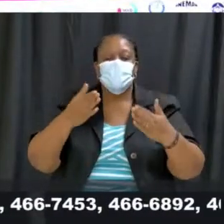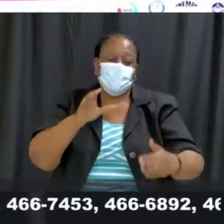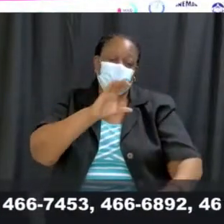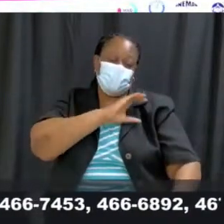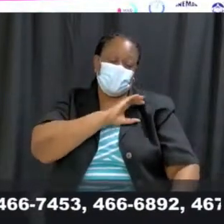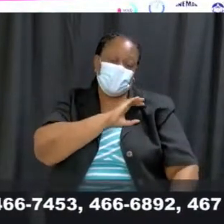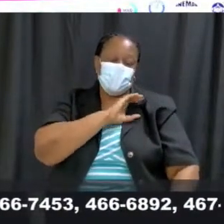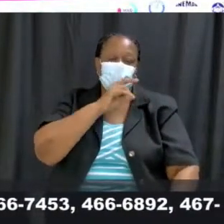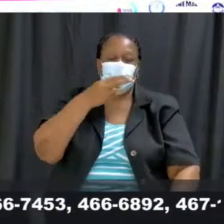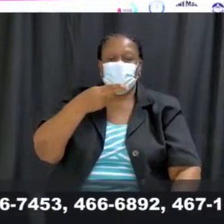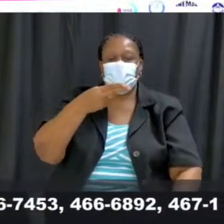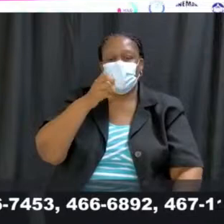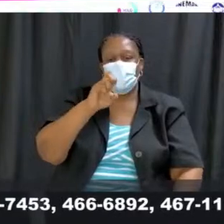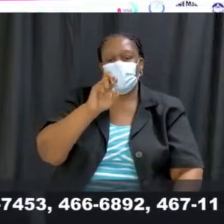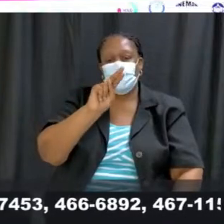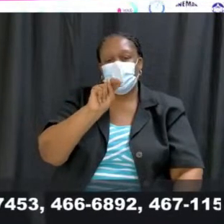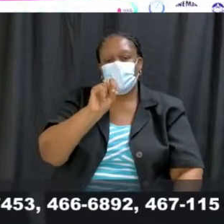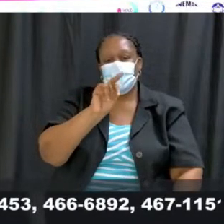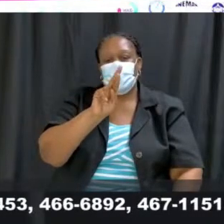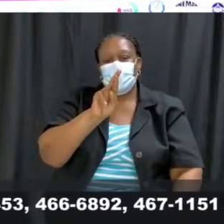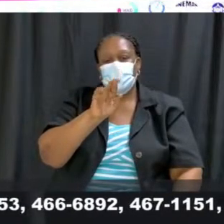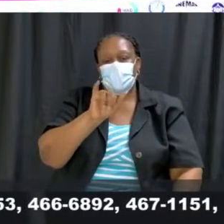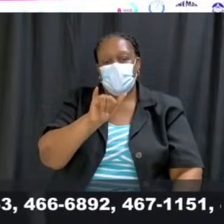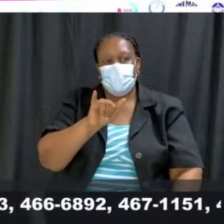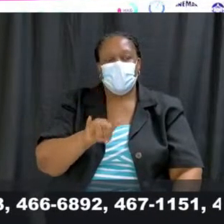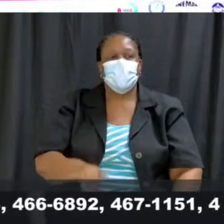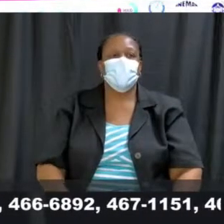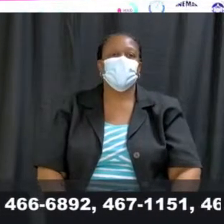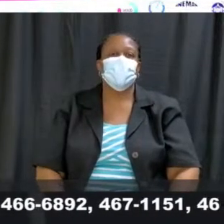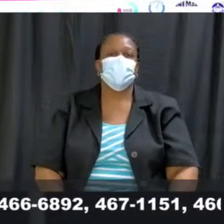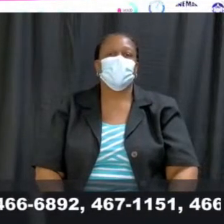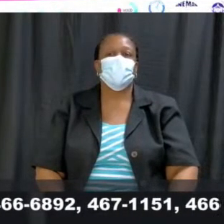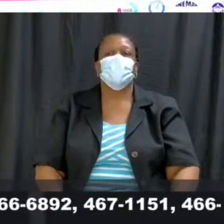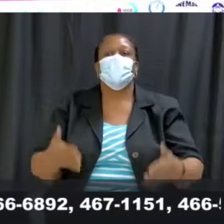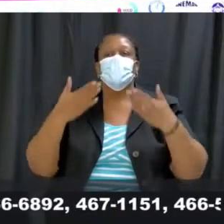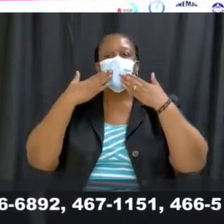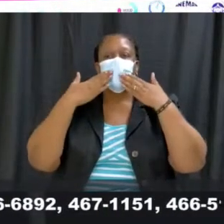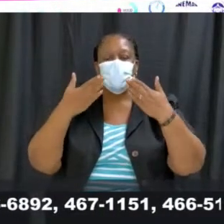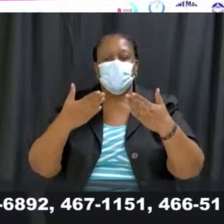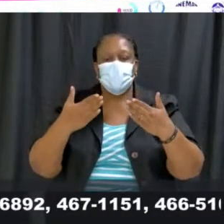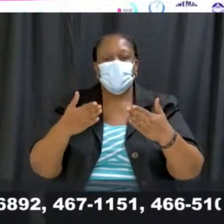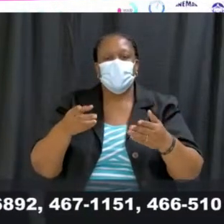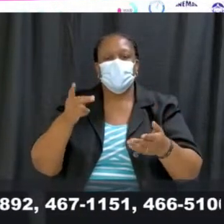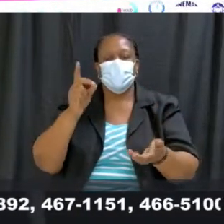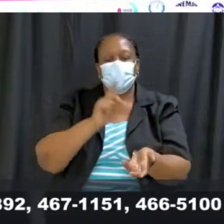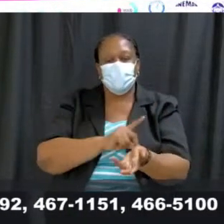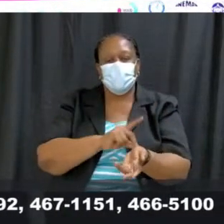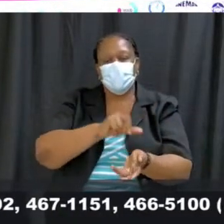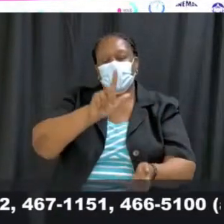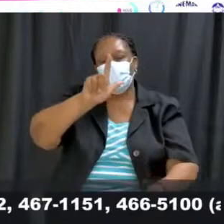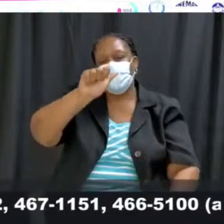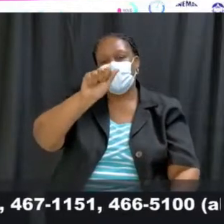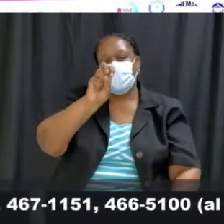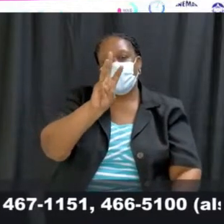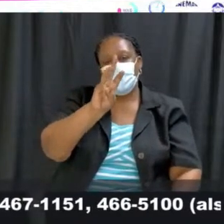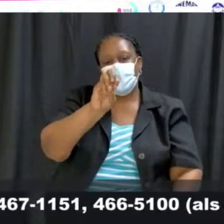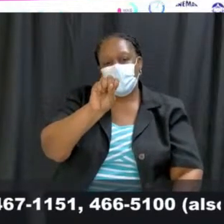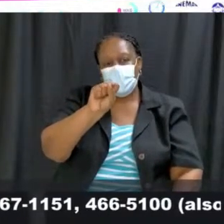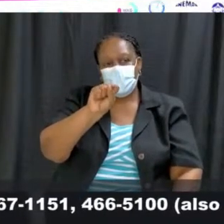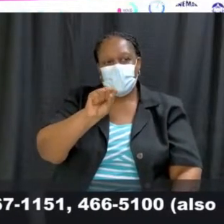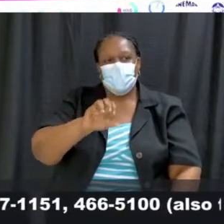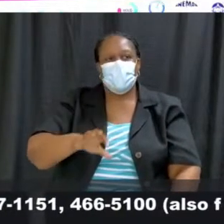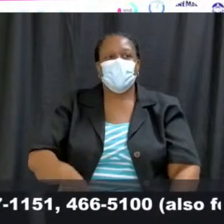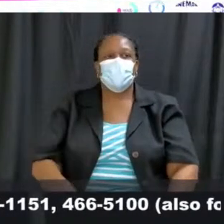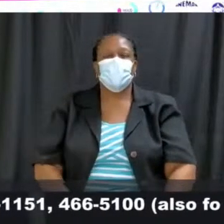these briefings and his presentations. I thank Chief Medical Officer Dr. Hazel Laws. I know it's not very